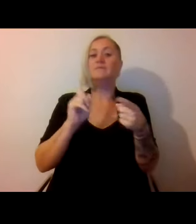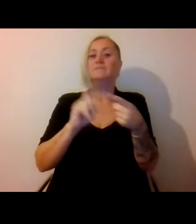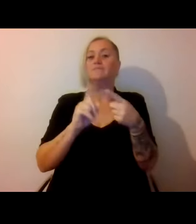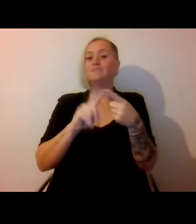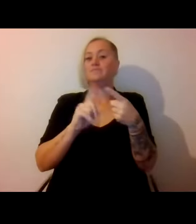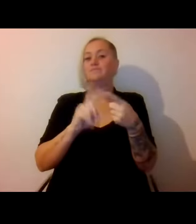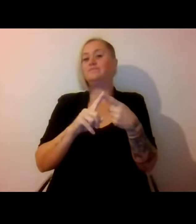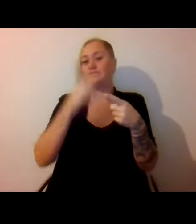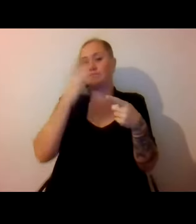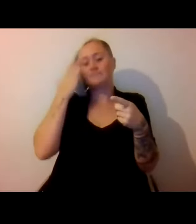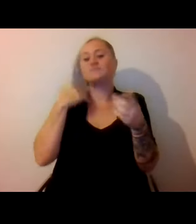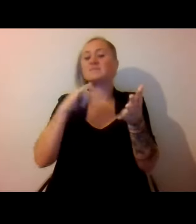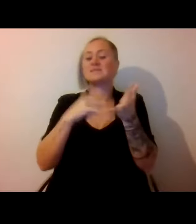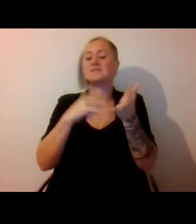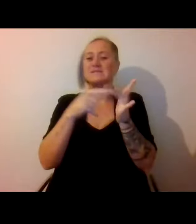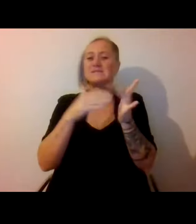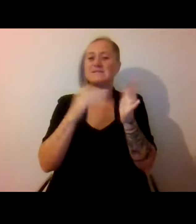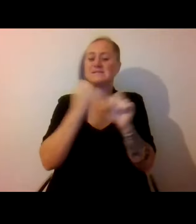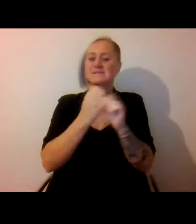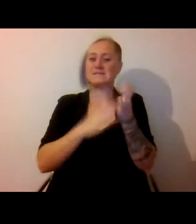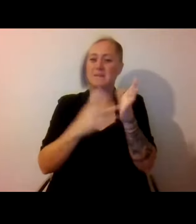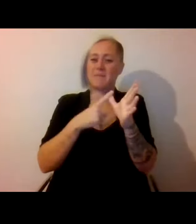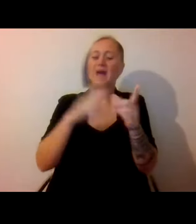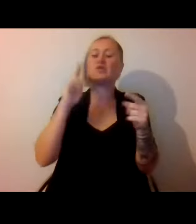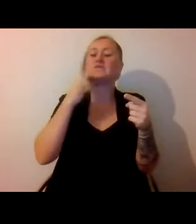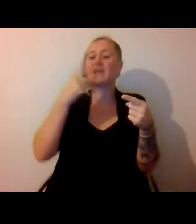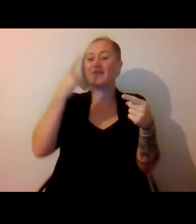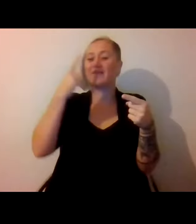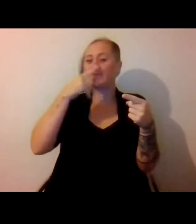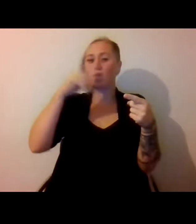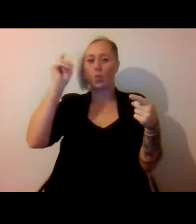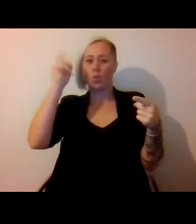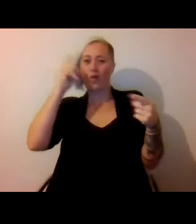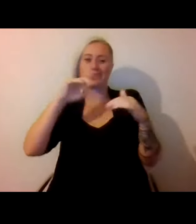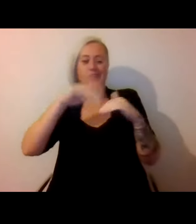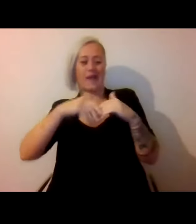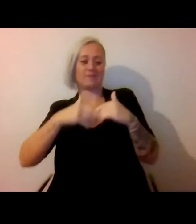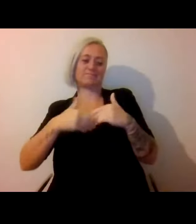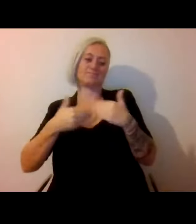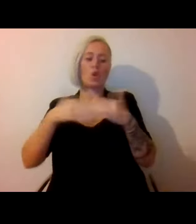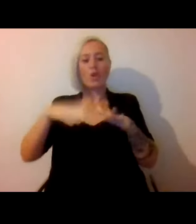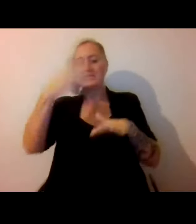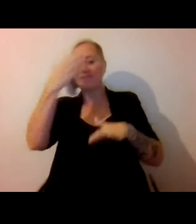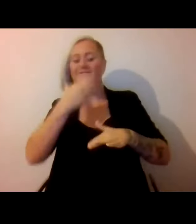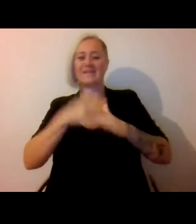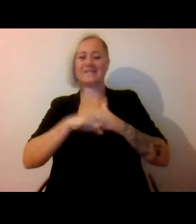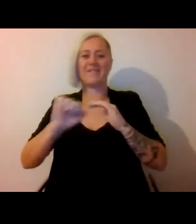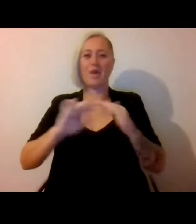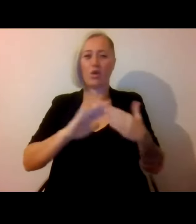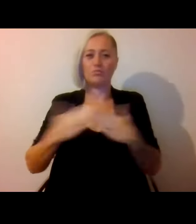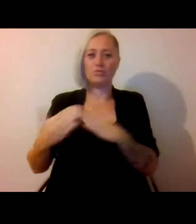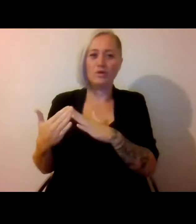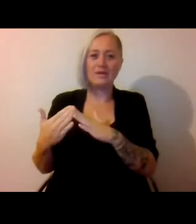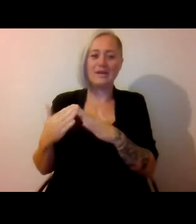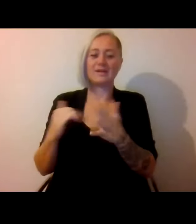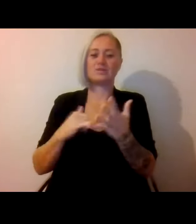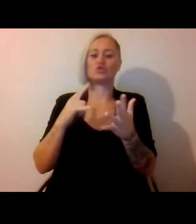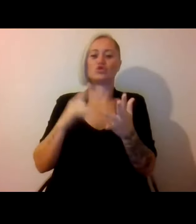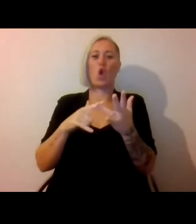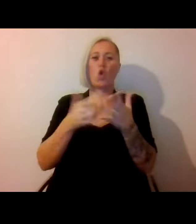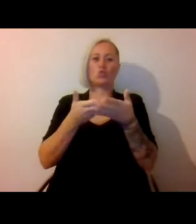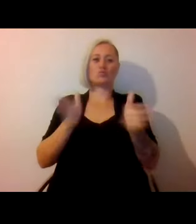the stigma and shame. So deaf people are worried about losing face in the community. So disclosure